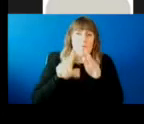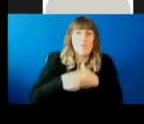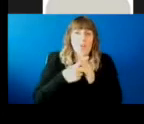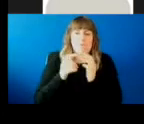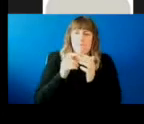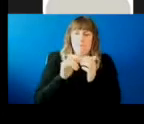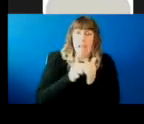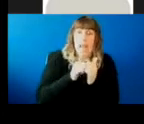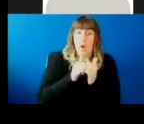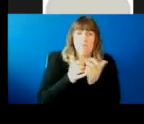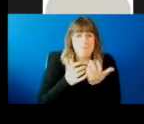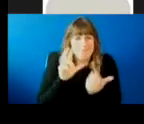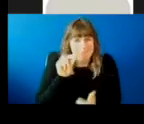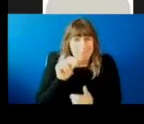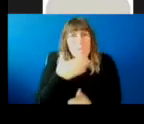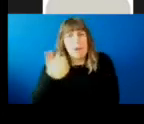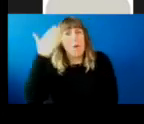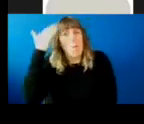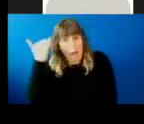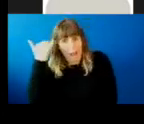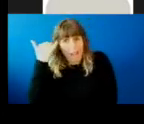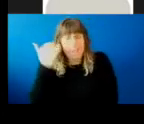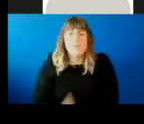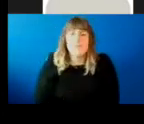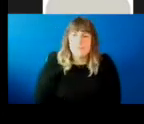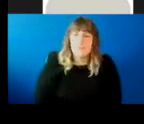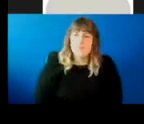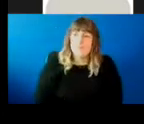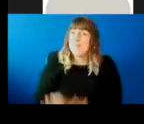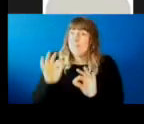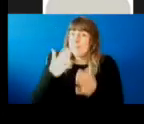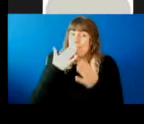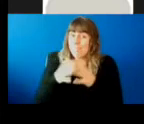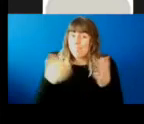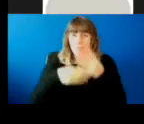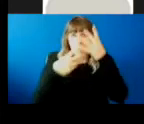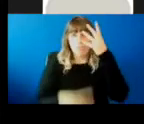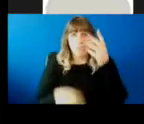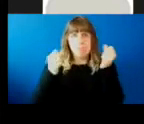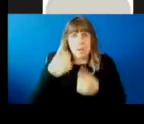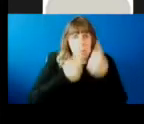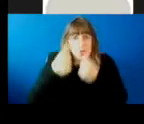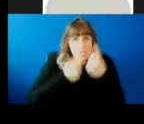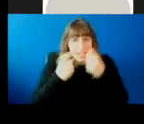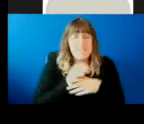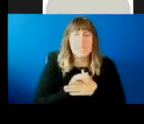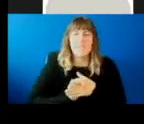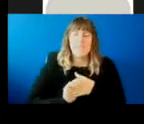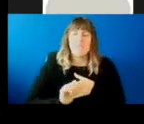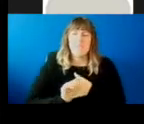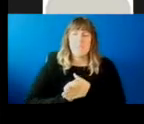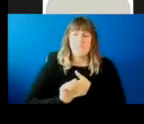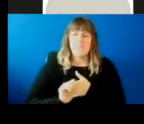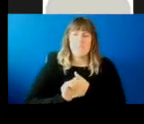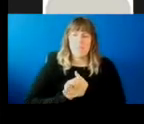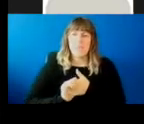a recipe for disaster. Great, thank you. So we're getting some questions rolling in here now. So one of the first ones here is that, do